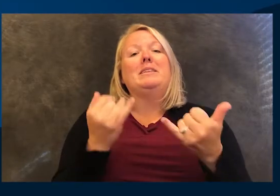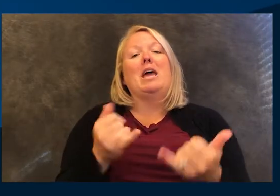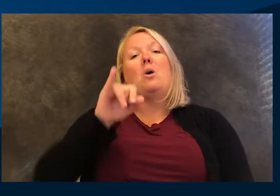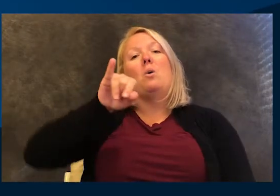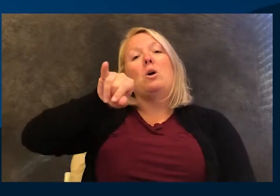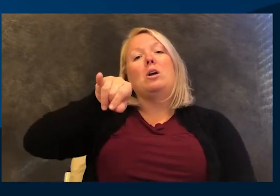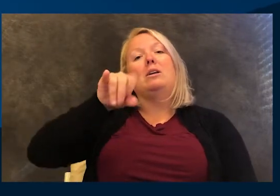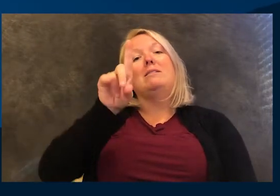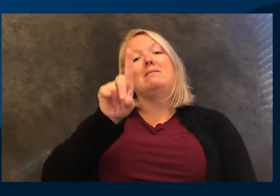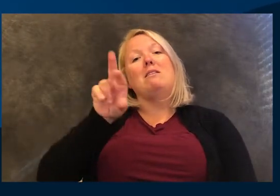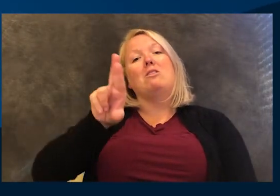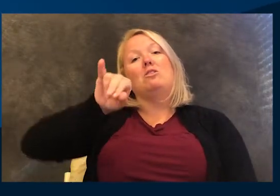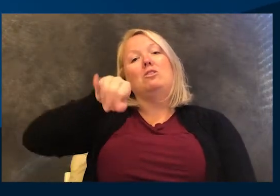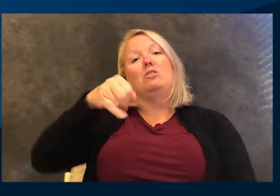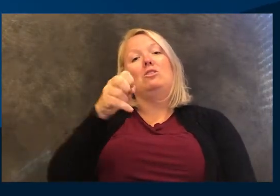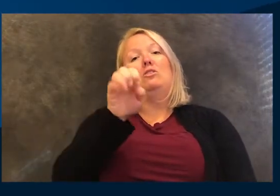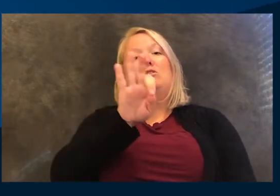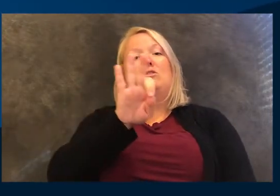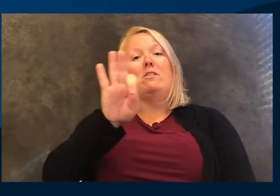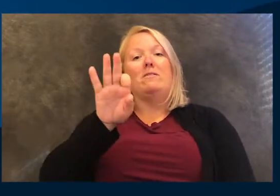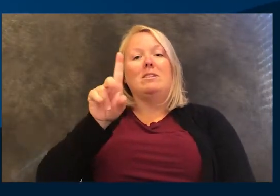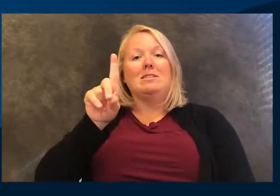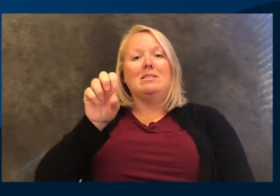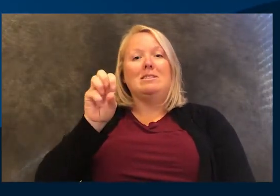Medical Officer.